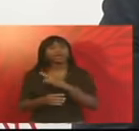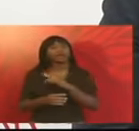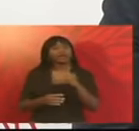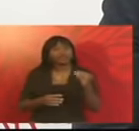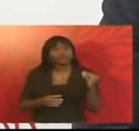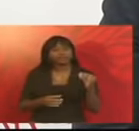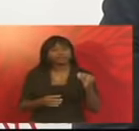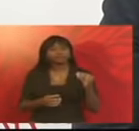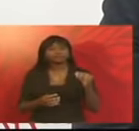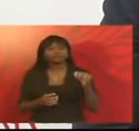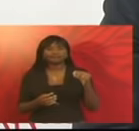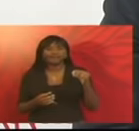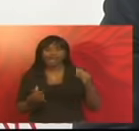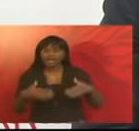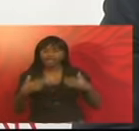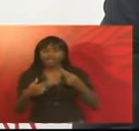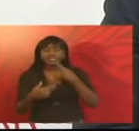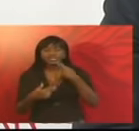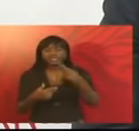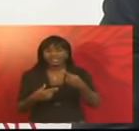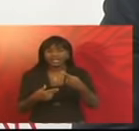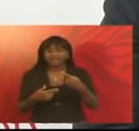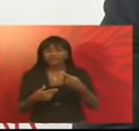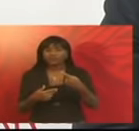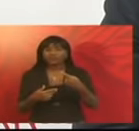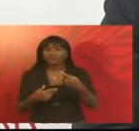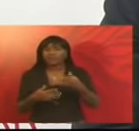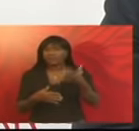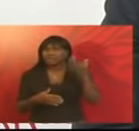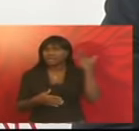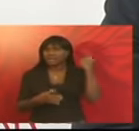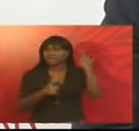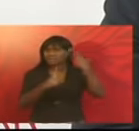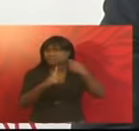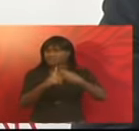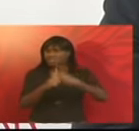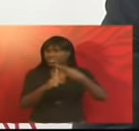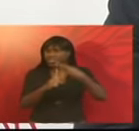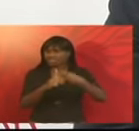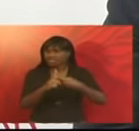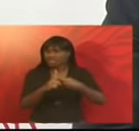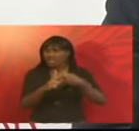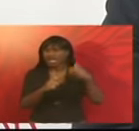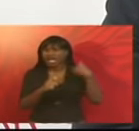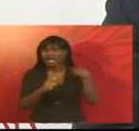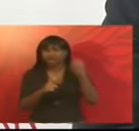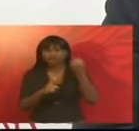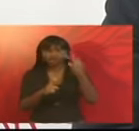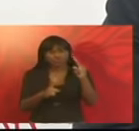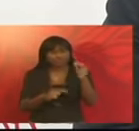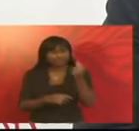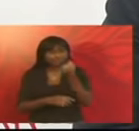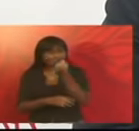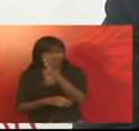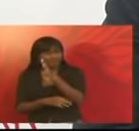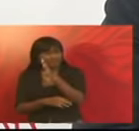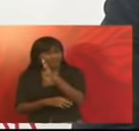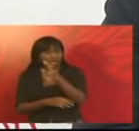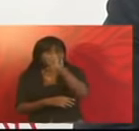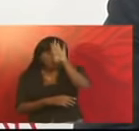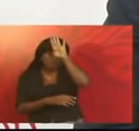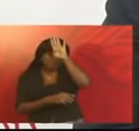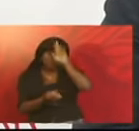I'm happy to say that we welcomed over the last month or so another 12 to 15 Cuban